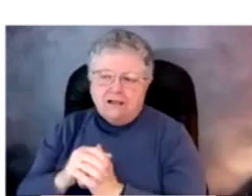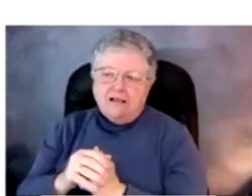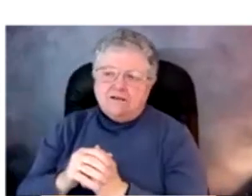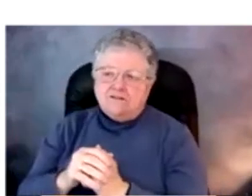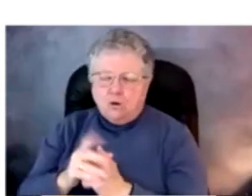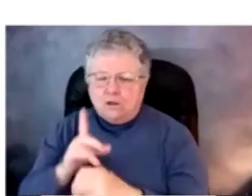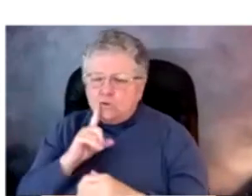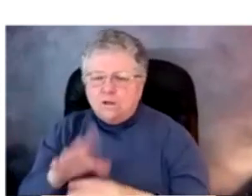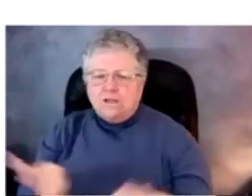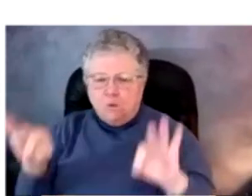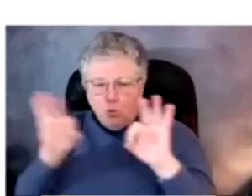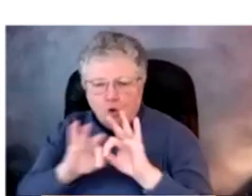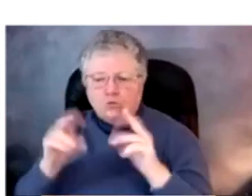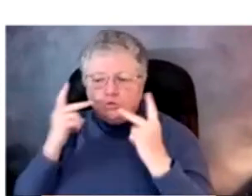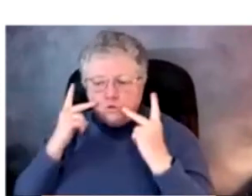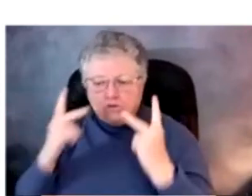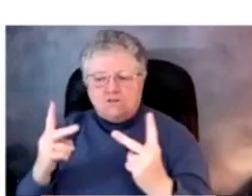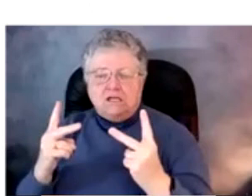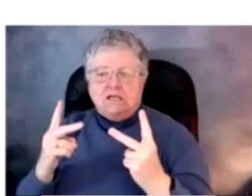do exist that are out there.